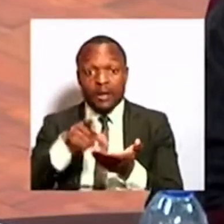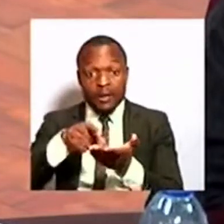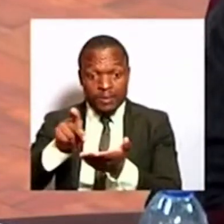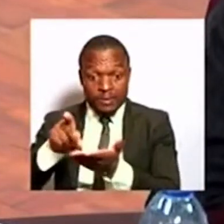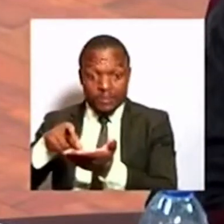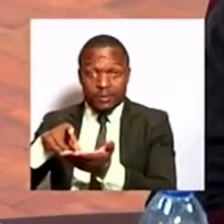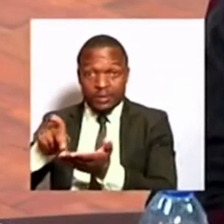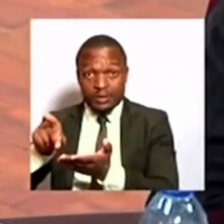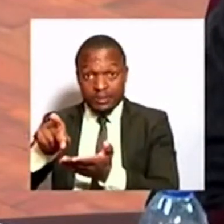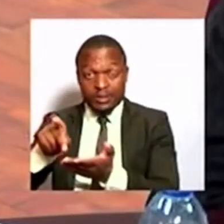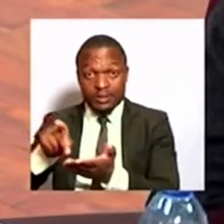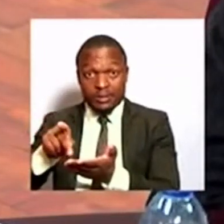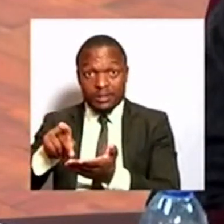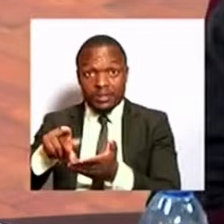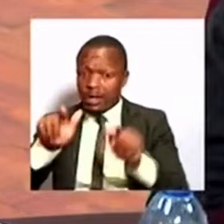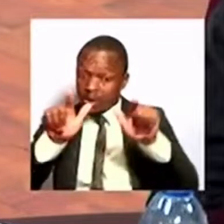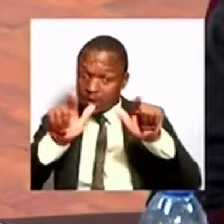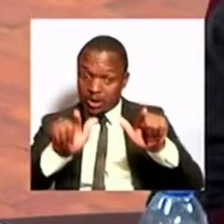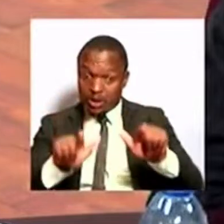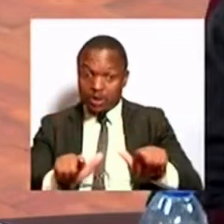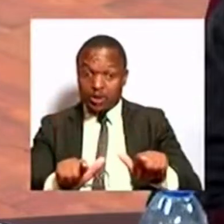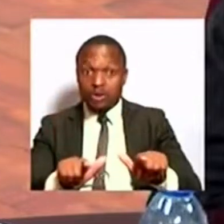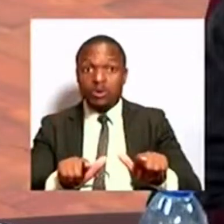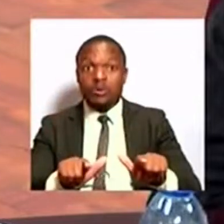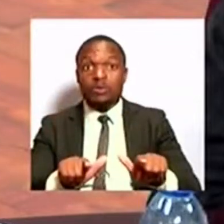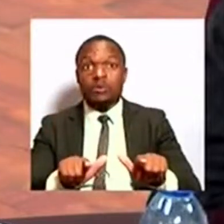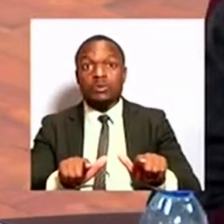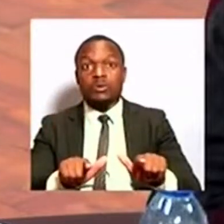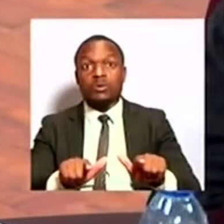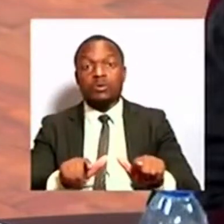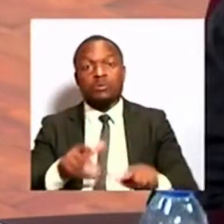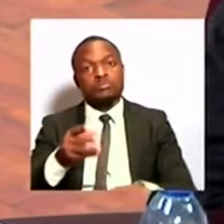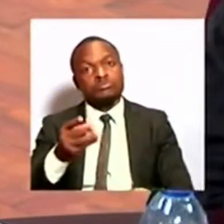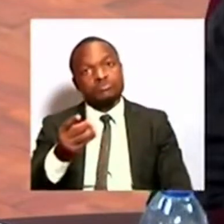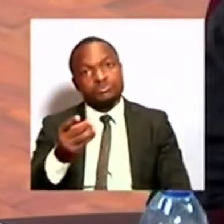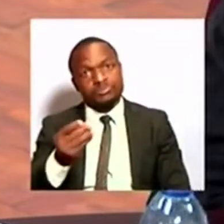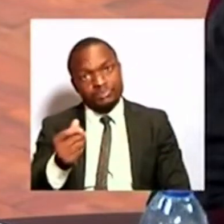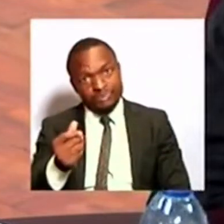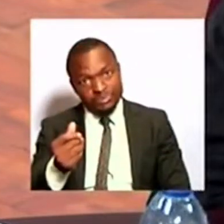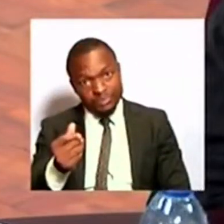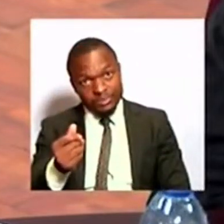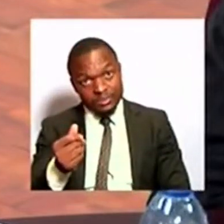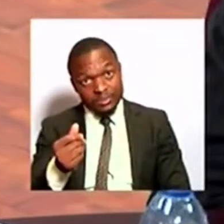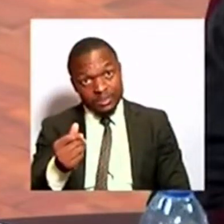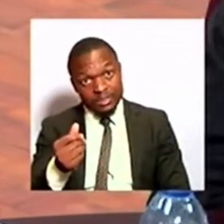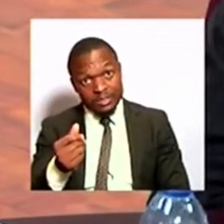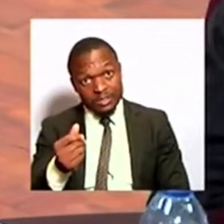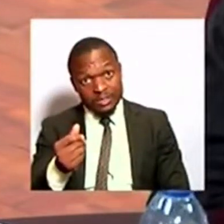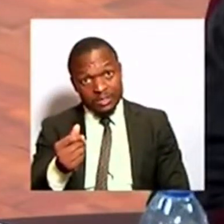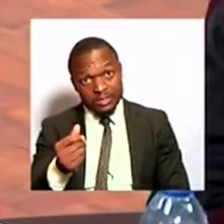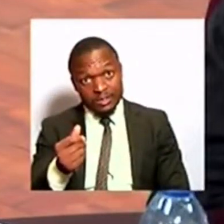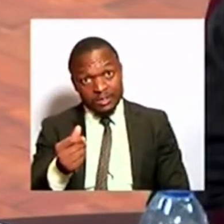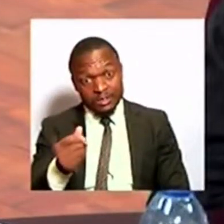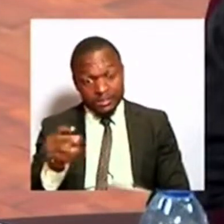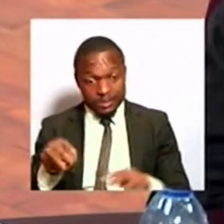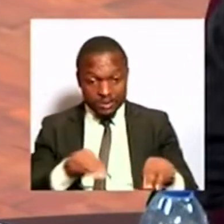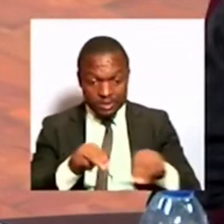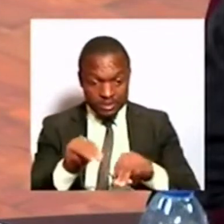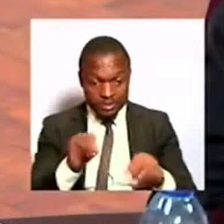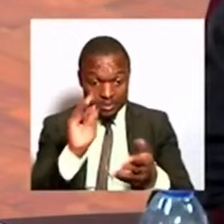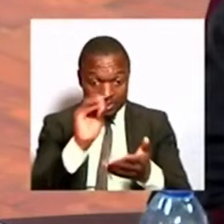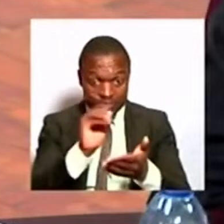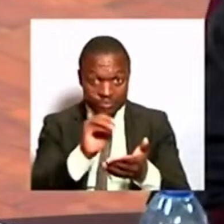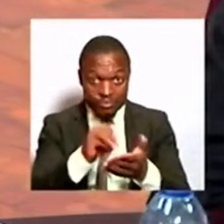attributed to the low level of income. And as management, we have indicated measures that we are putting